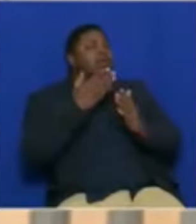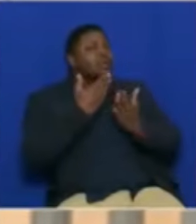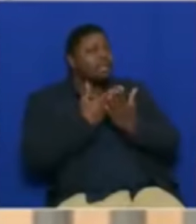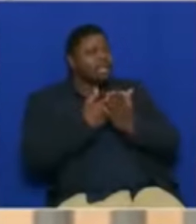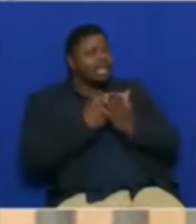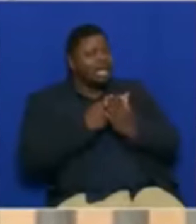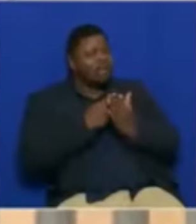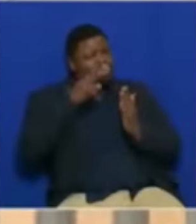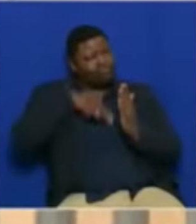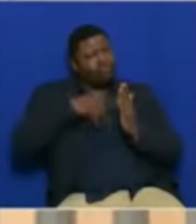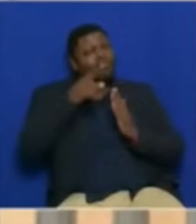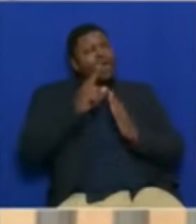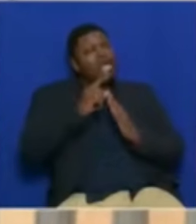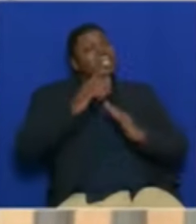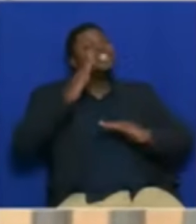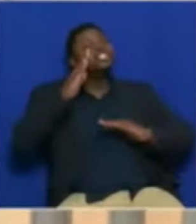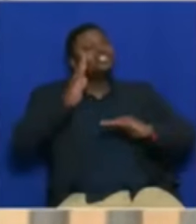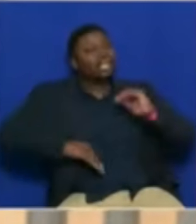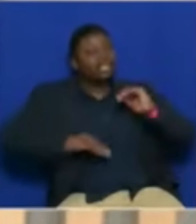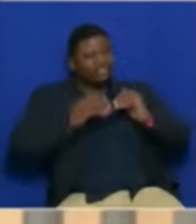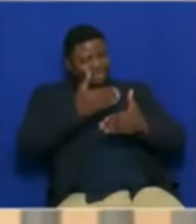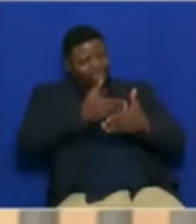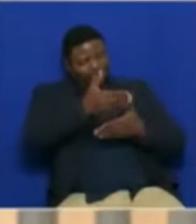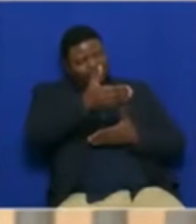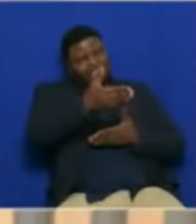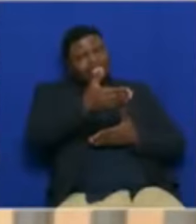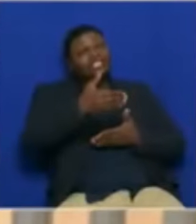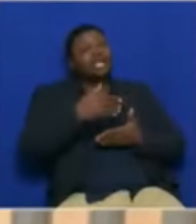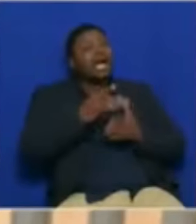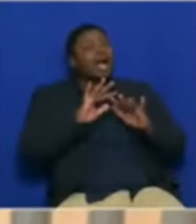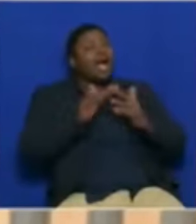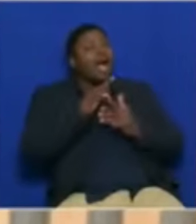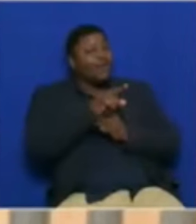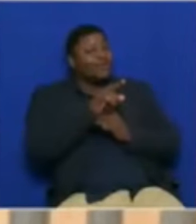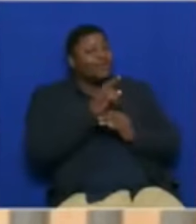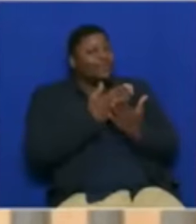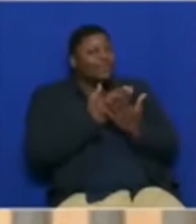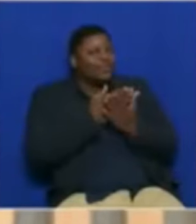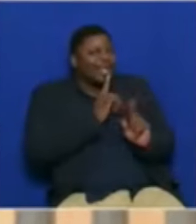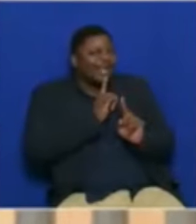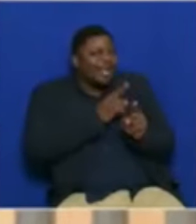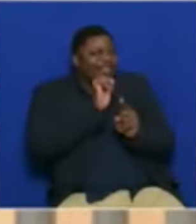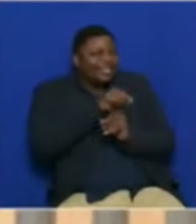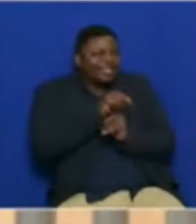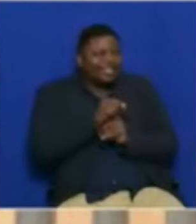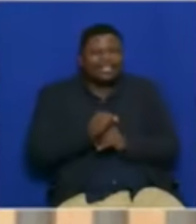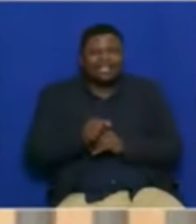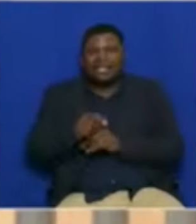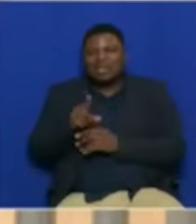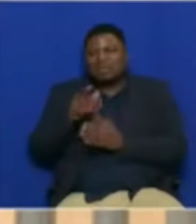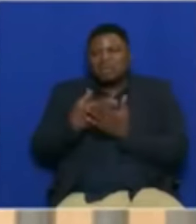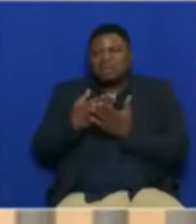in the context of this question. If we could go to file 6, if we are not already, file 6.